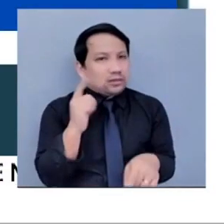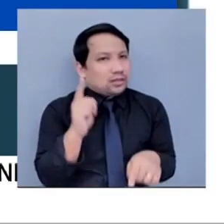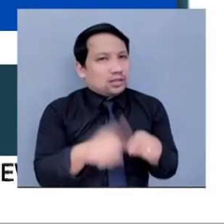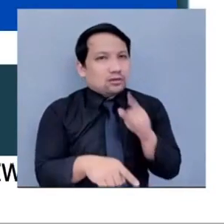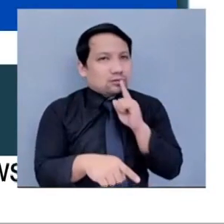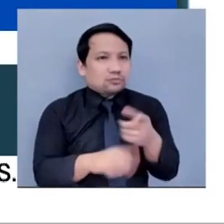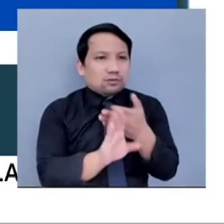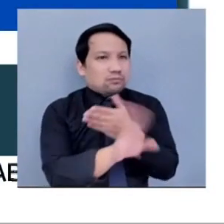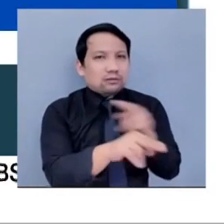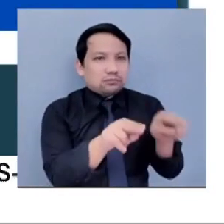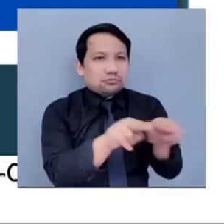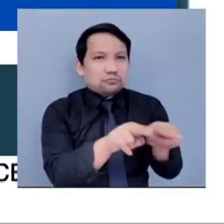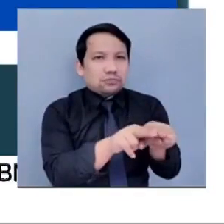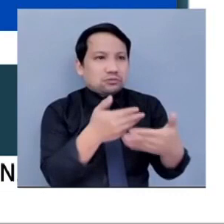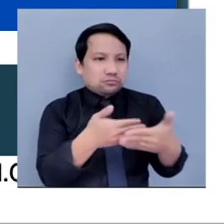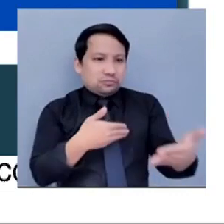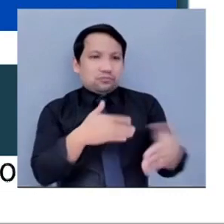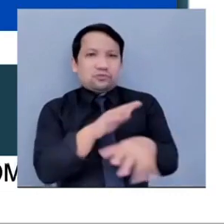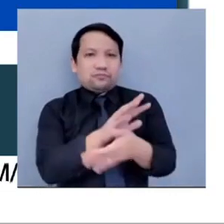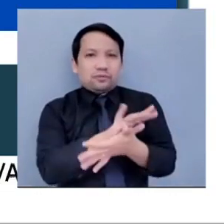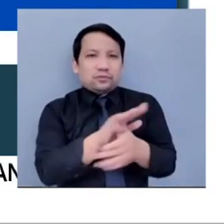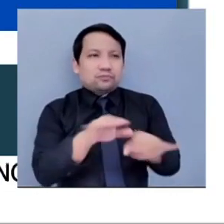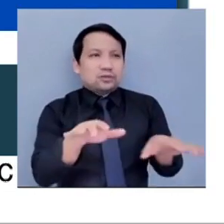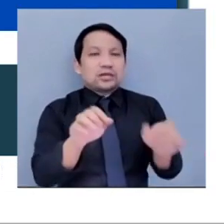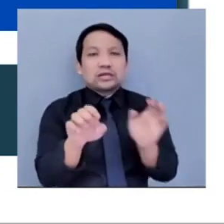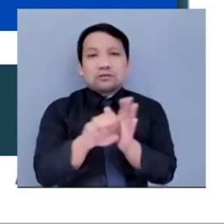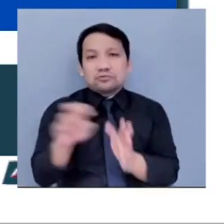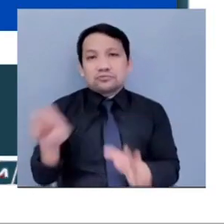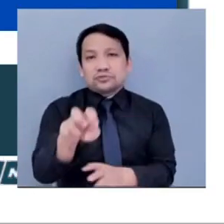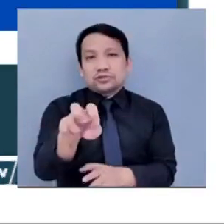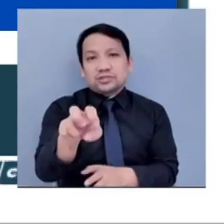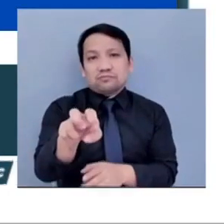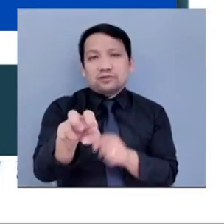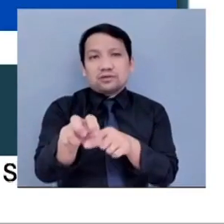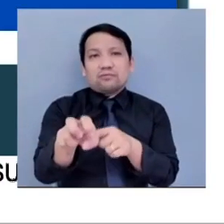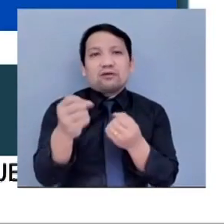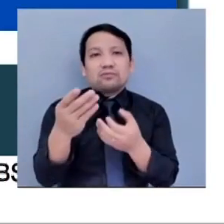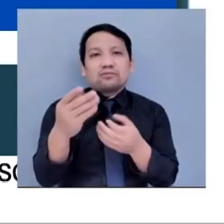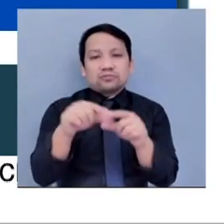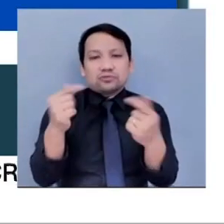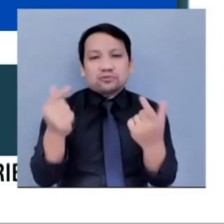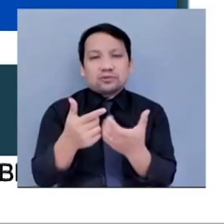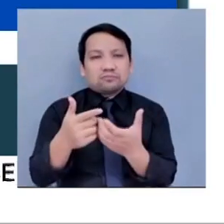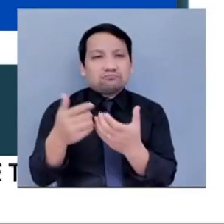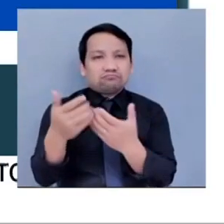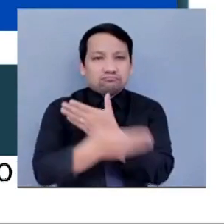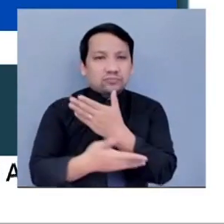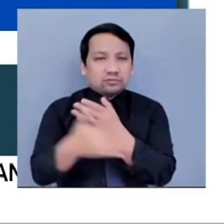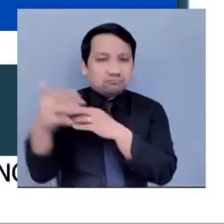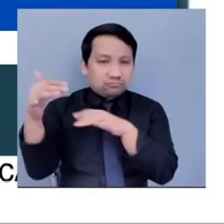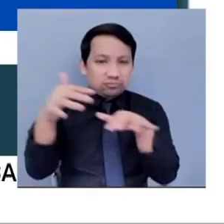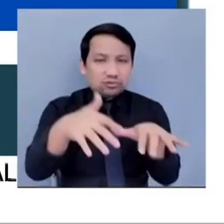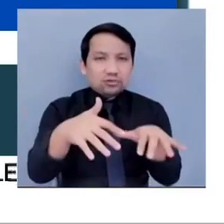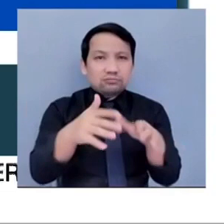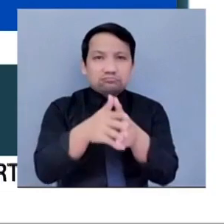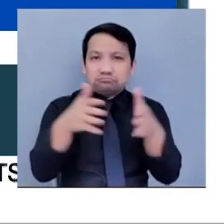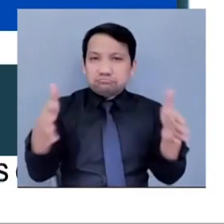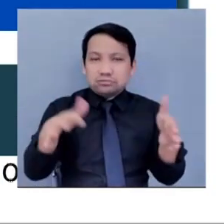to pre-pandemic levels. For instance, for tourism, we haven't seen the large group of foreign tourists, say, from the biggest